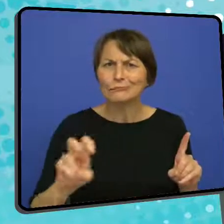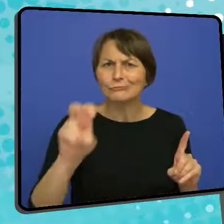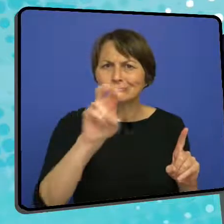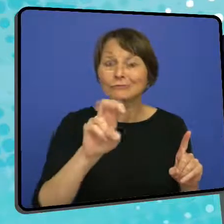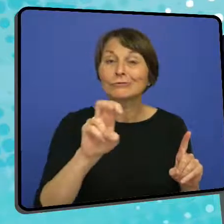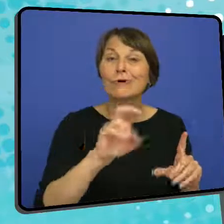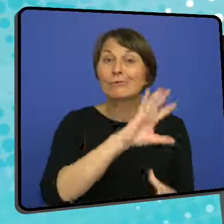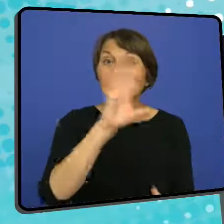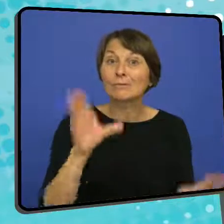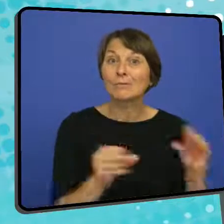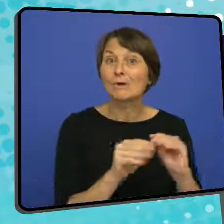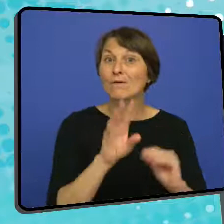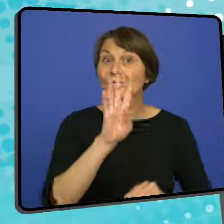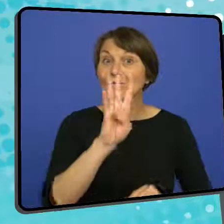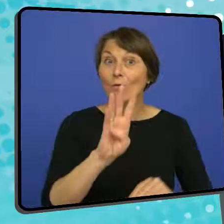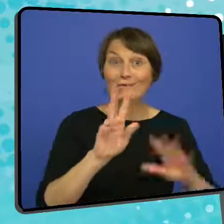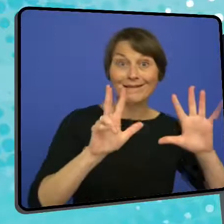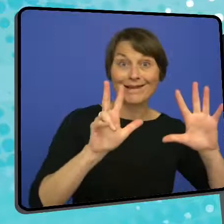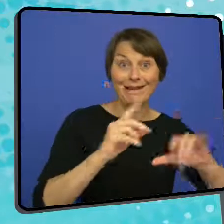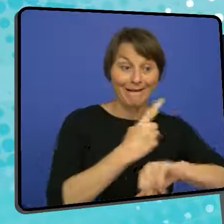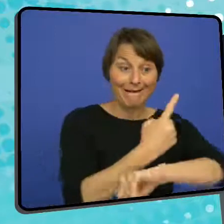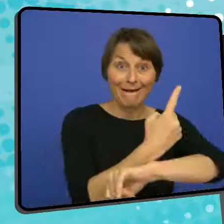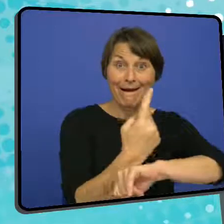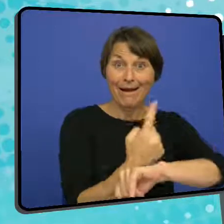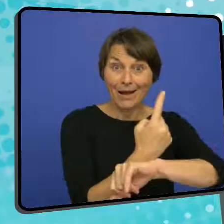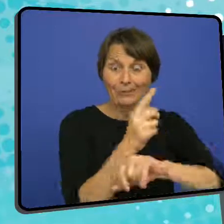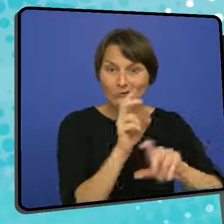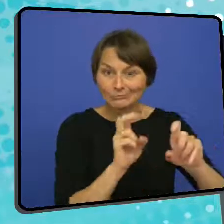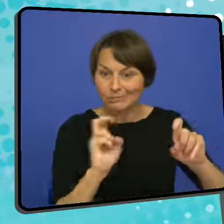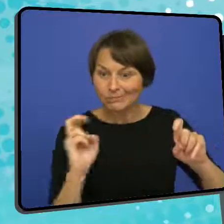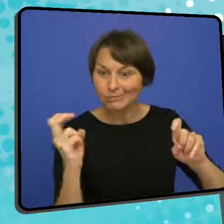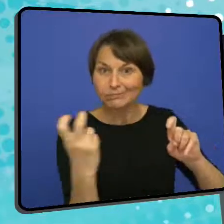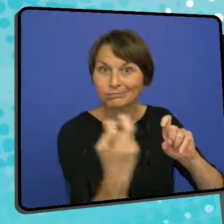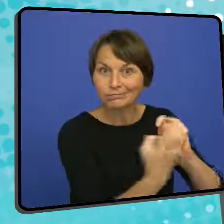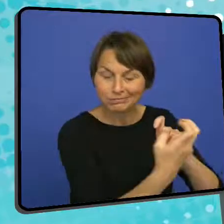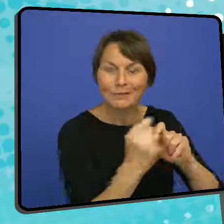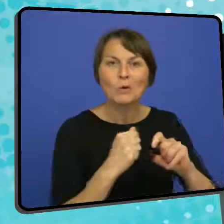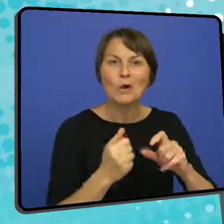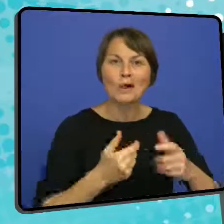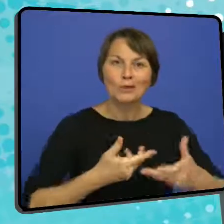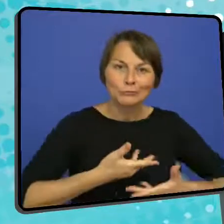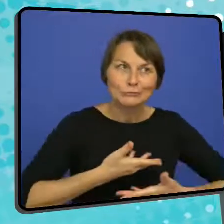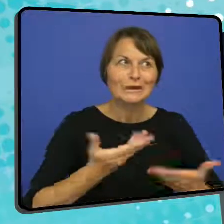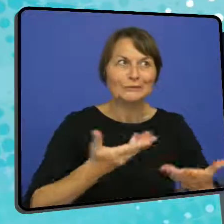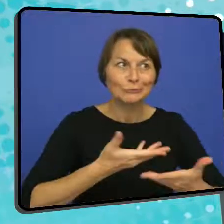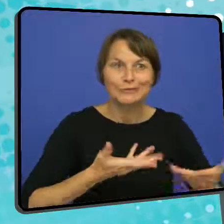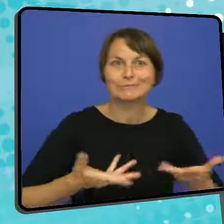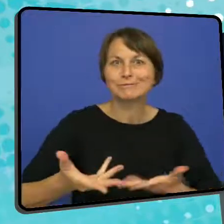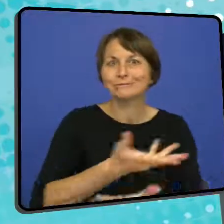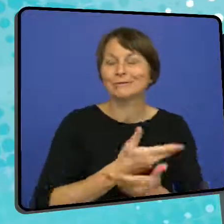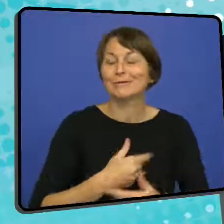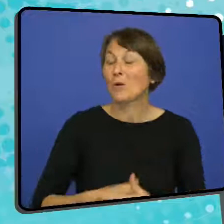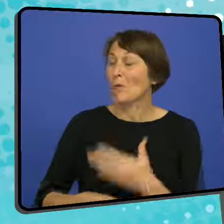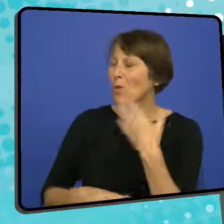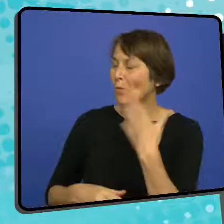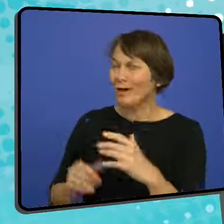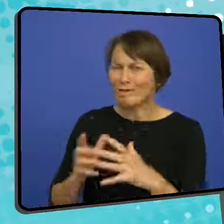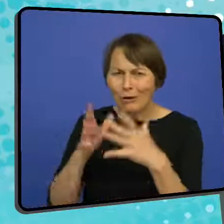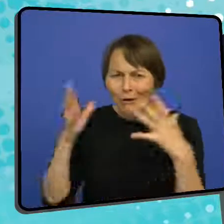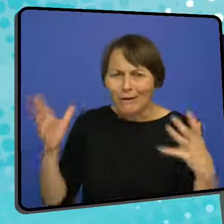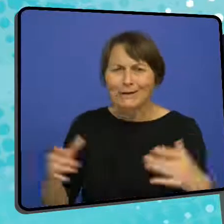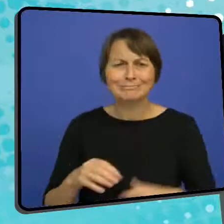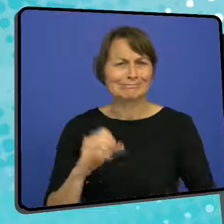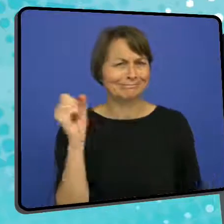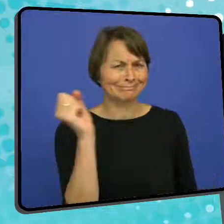world. Oh my goodness, that's a lot. That is a lot. Yeah, and there will be sessions,